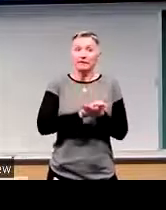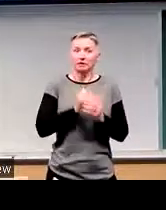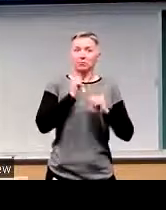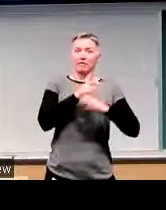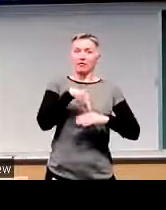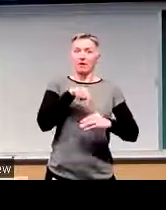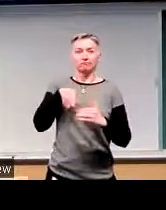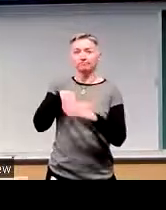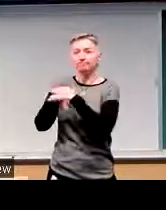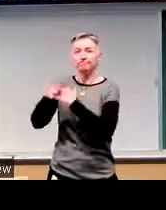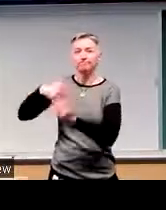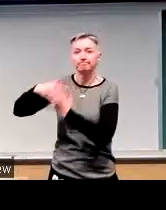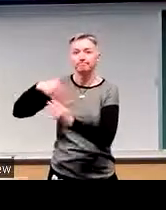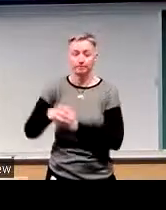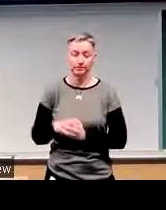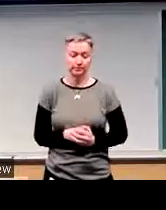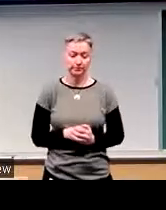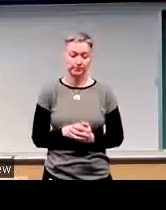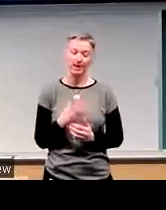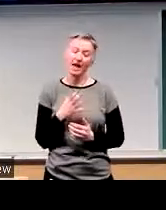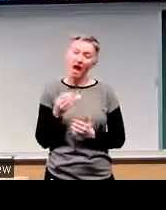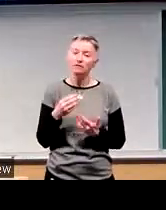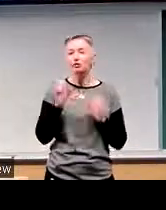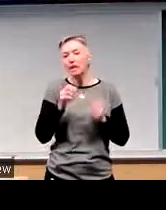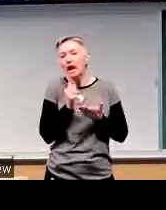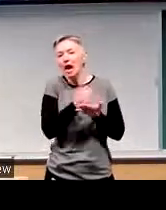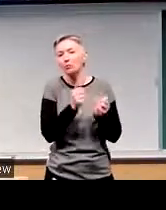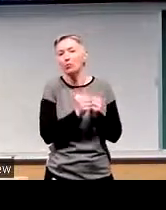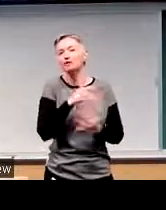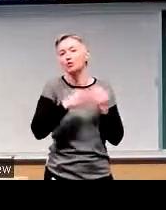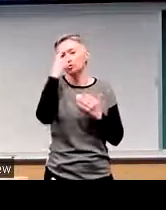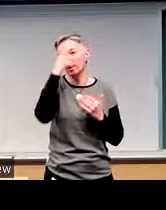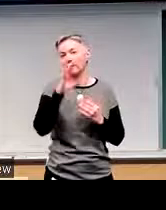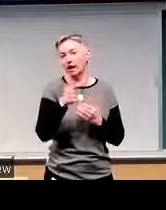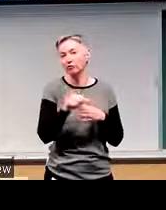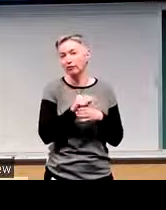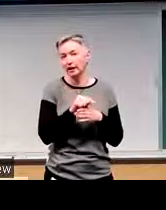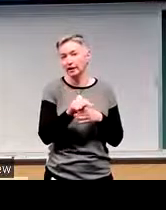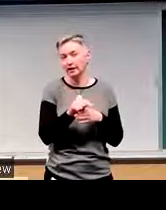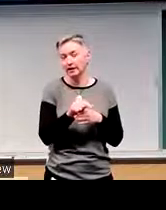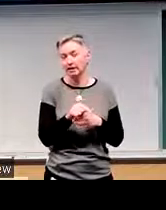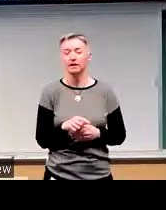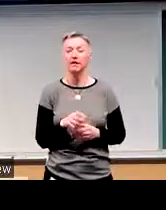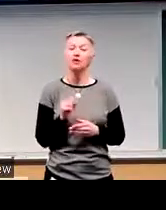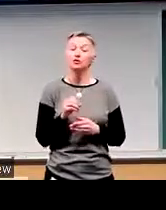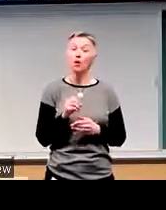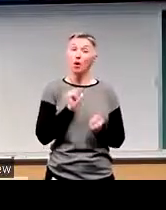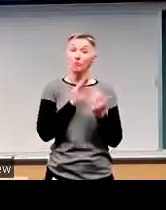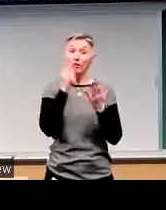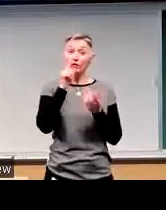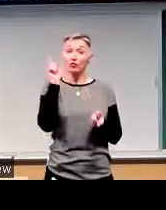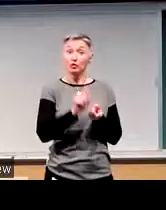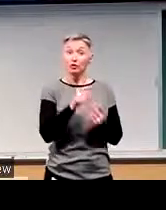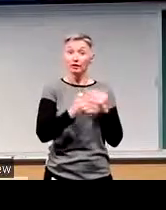training. So reviews of individual level interventions to reduce isolation find that many